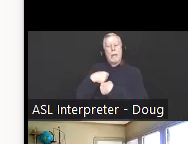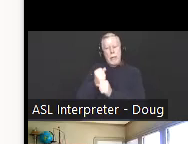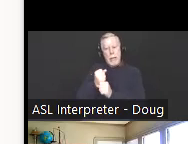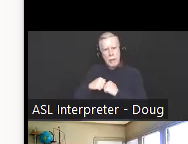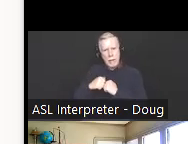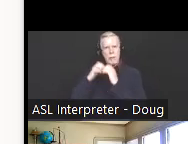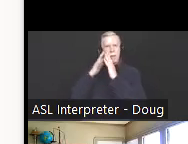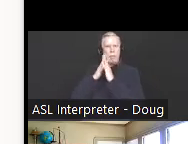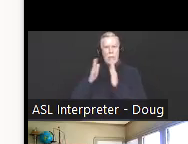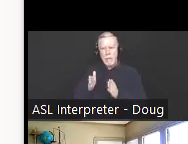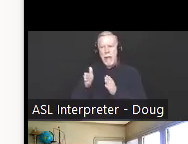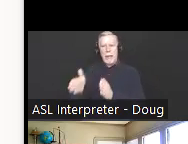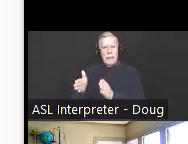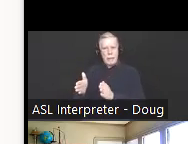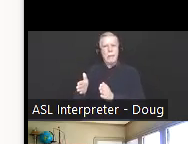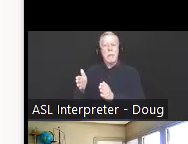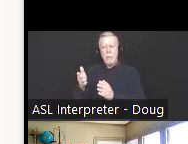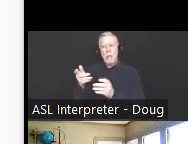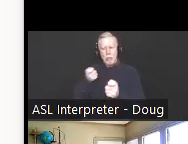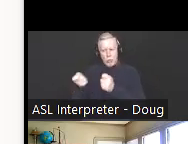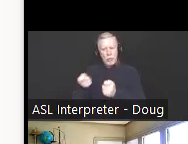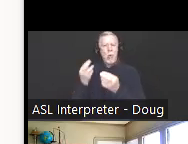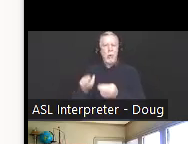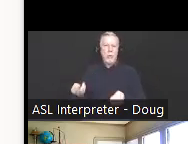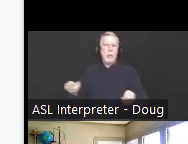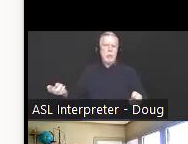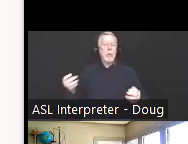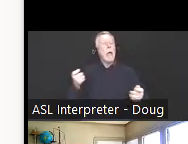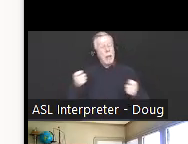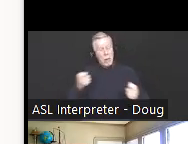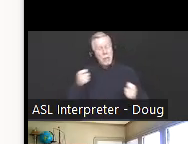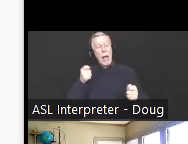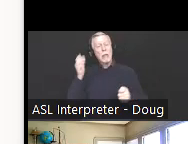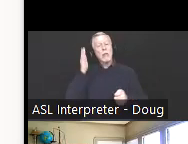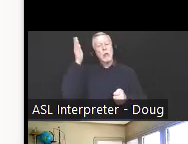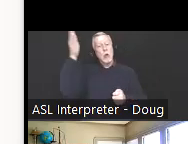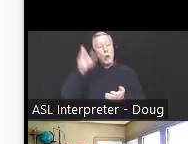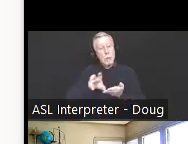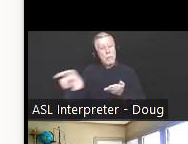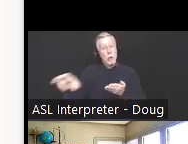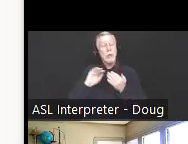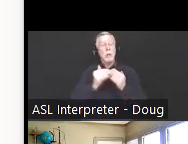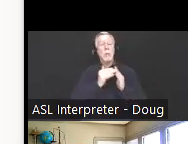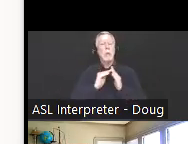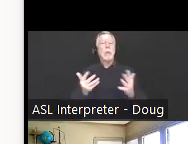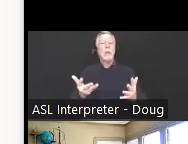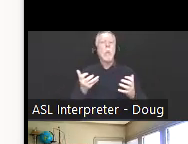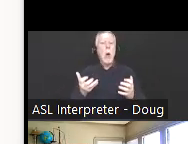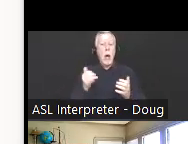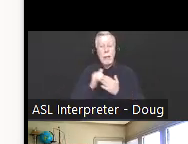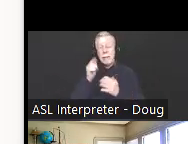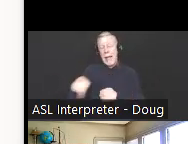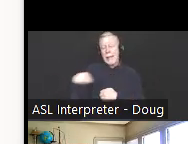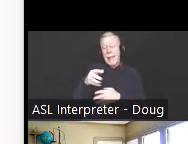resources and allocate those, and they're managing the long-term investment that the community won, where they get a percentage of